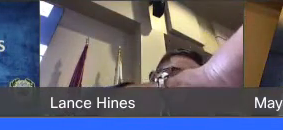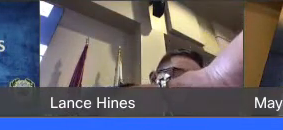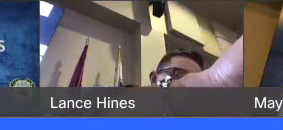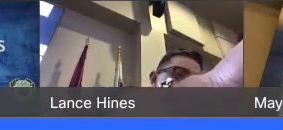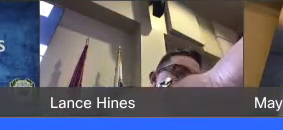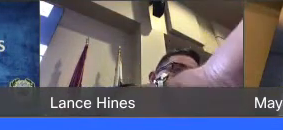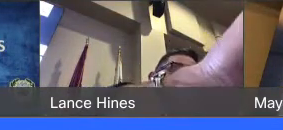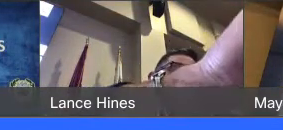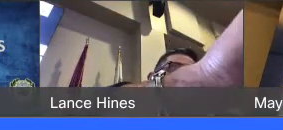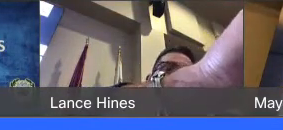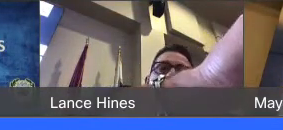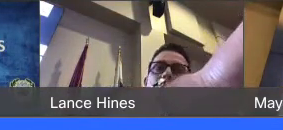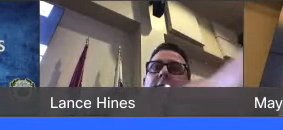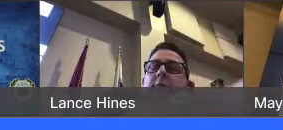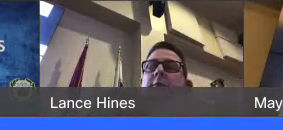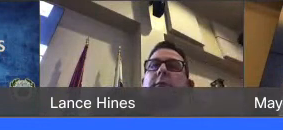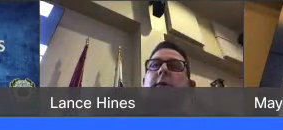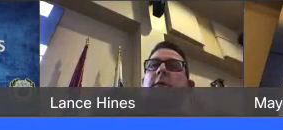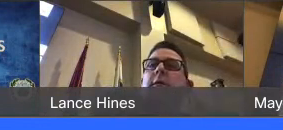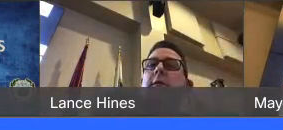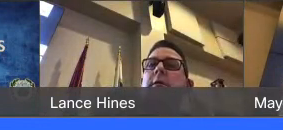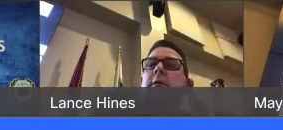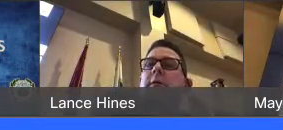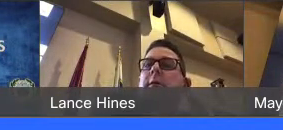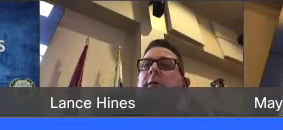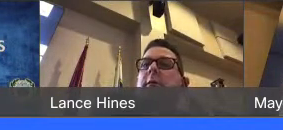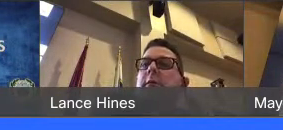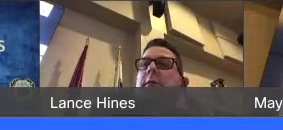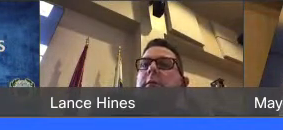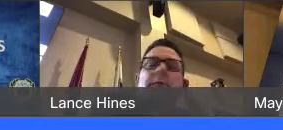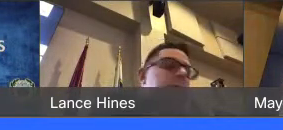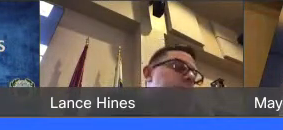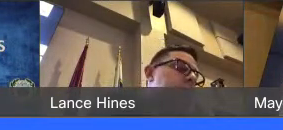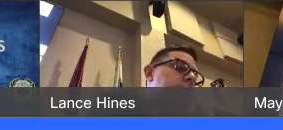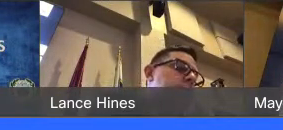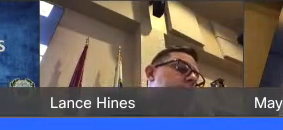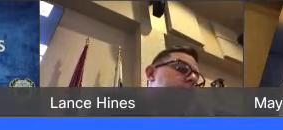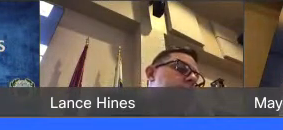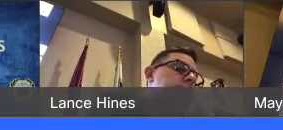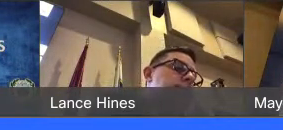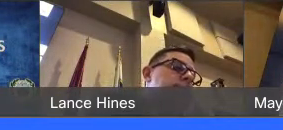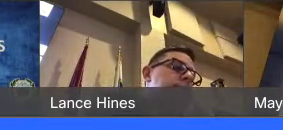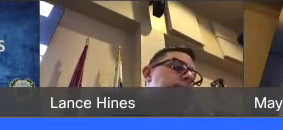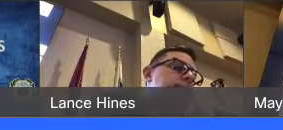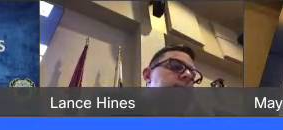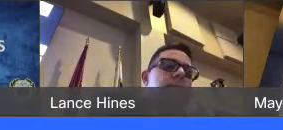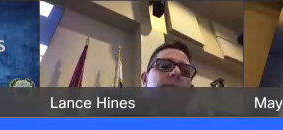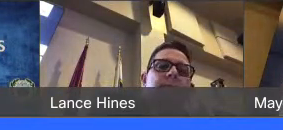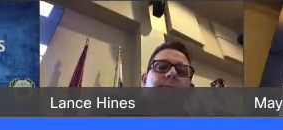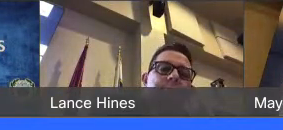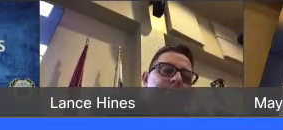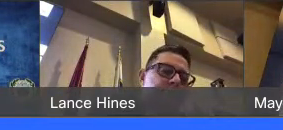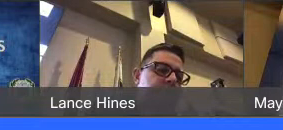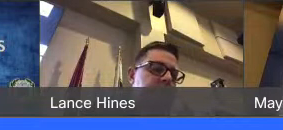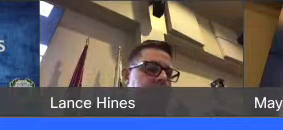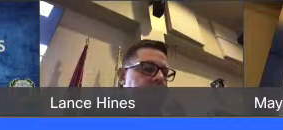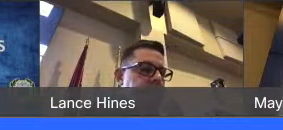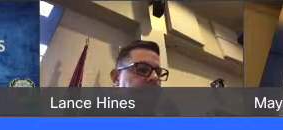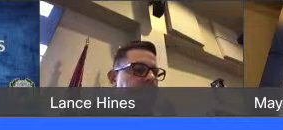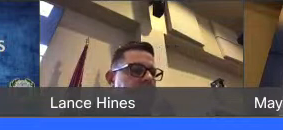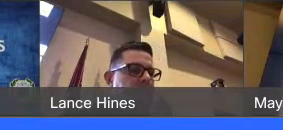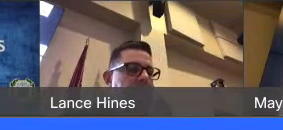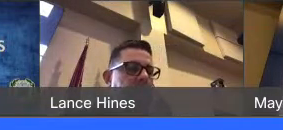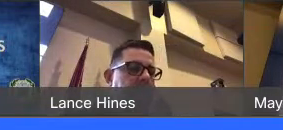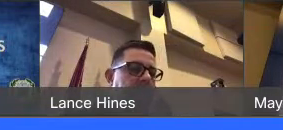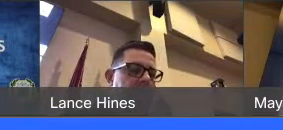That's a combination of the property and EDP insurance renewal increase, and then other contracts like the waste removal,